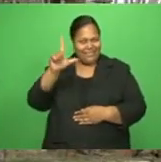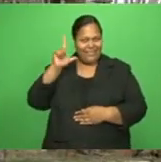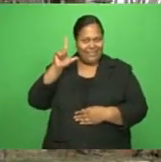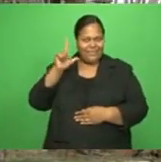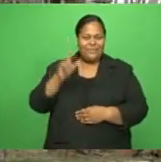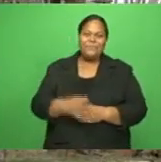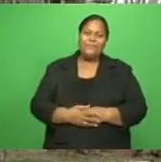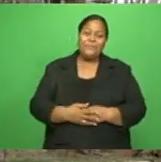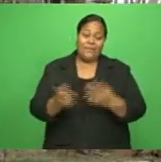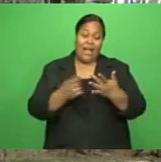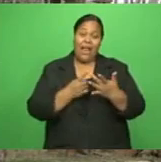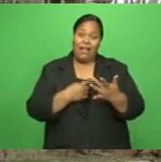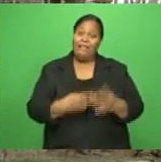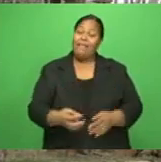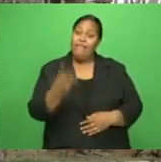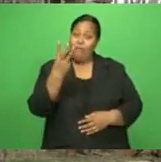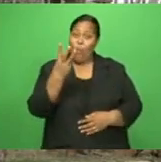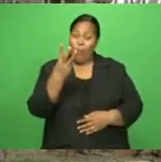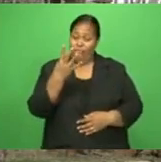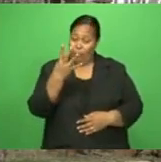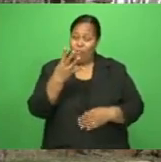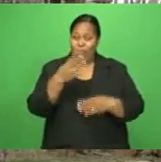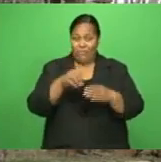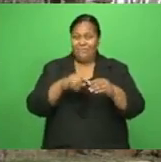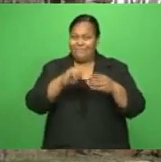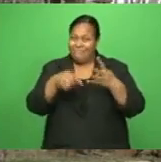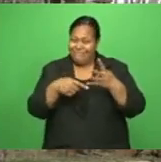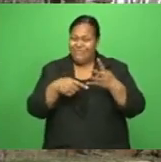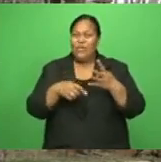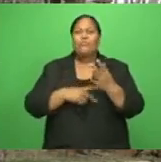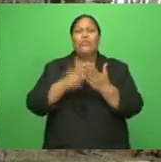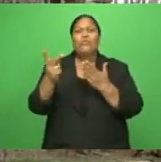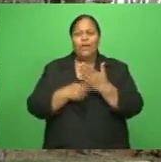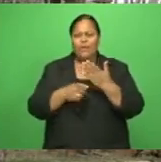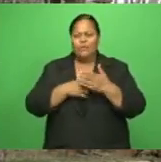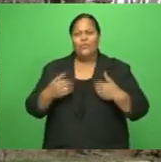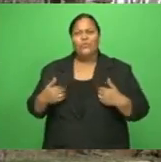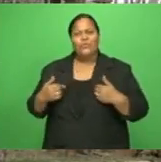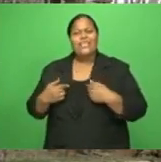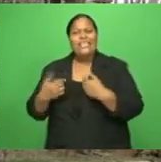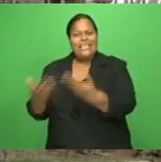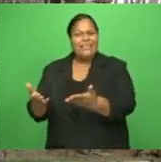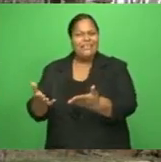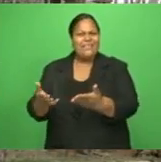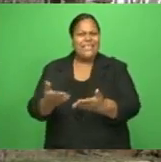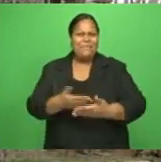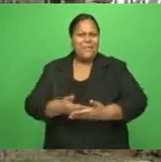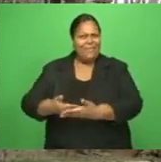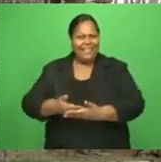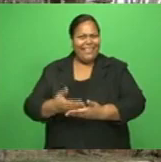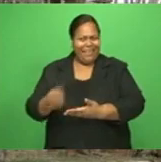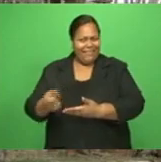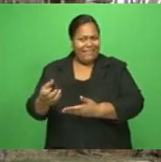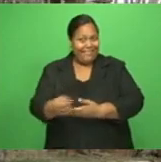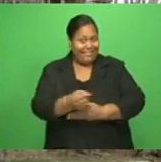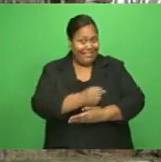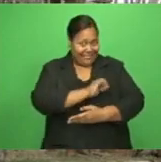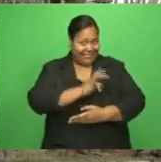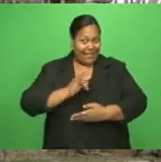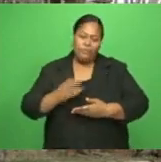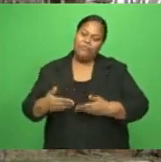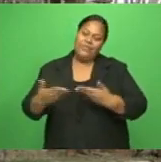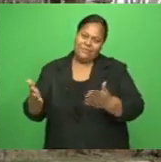initiative program that we're giving out to those who have infants, newborn kids, and those who